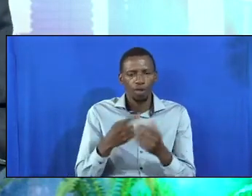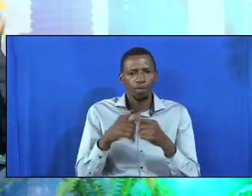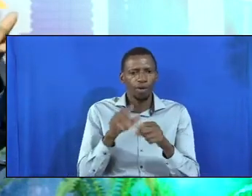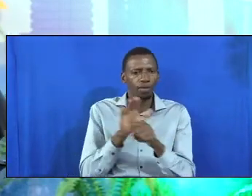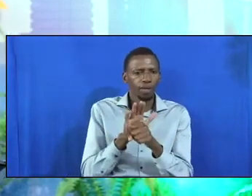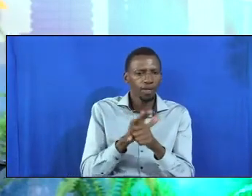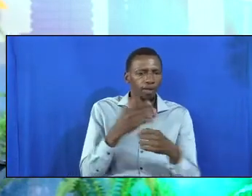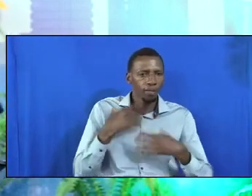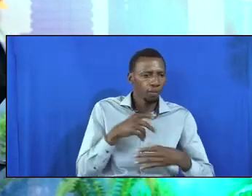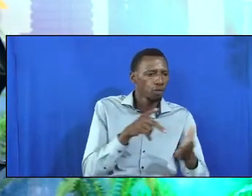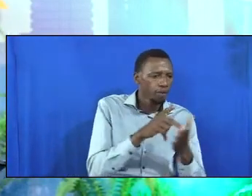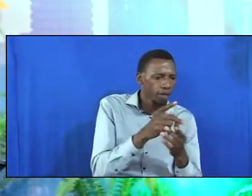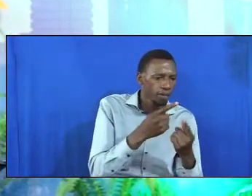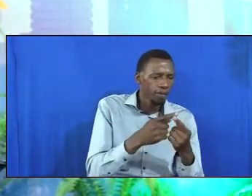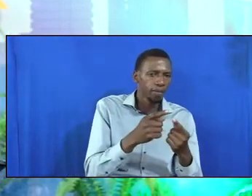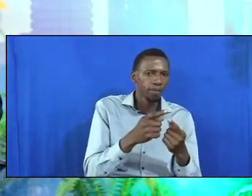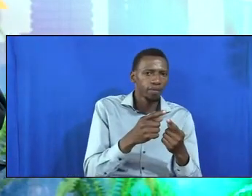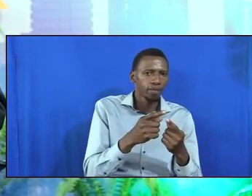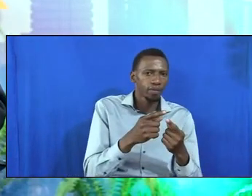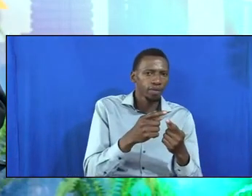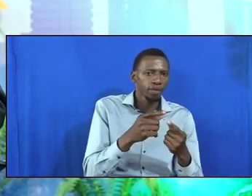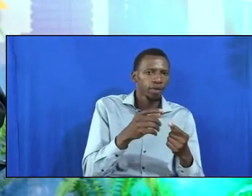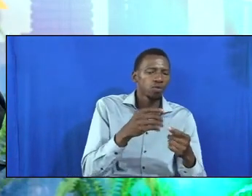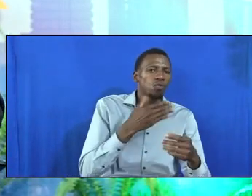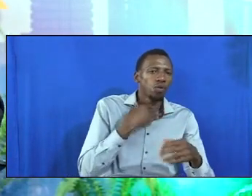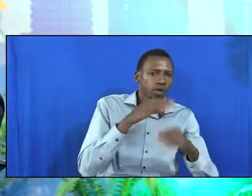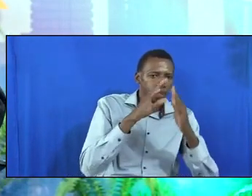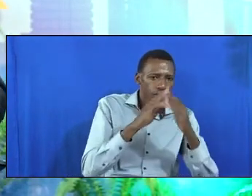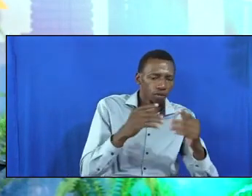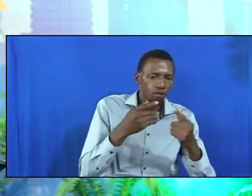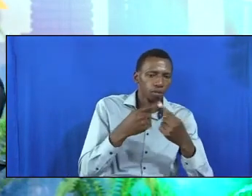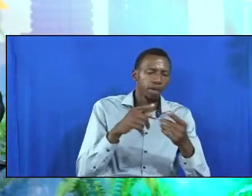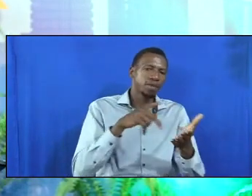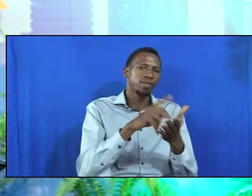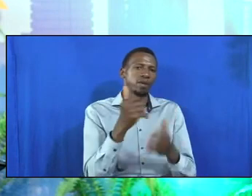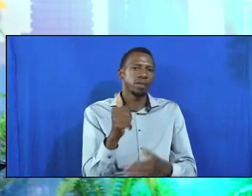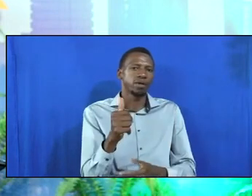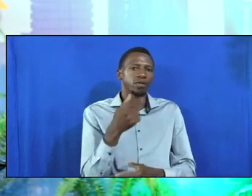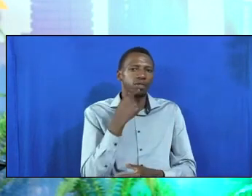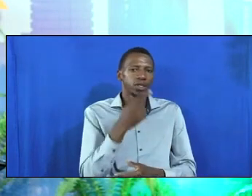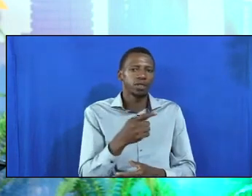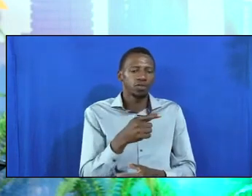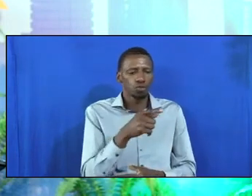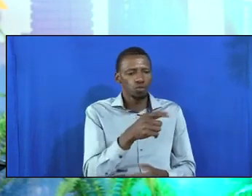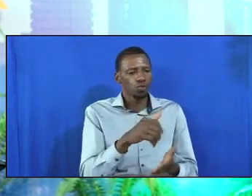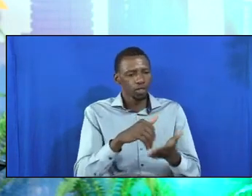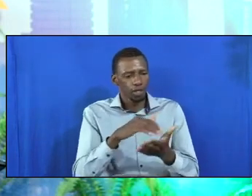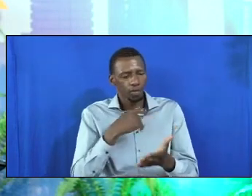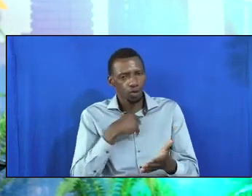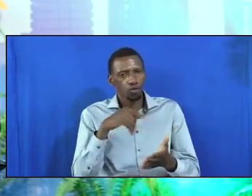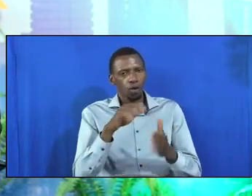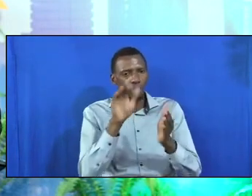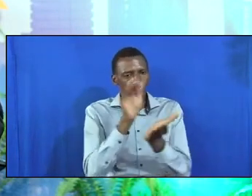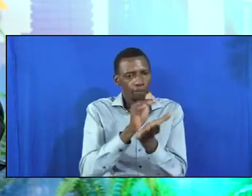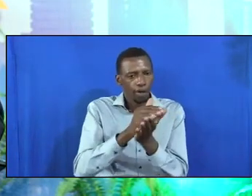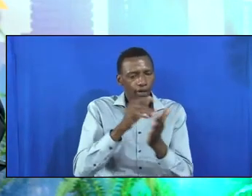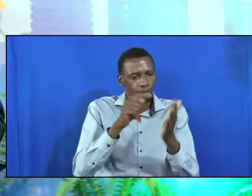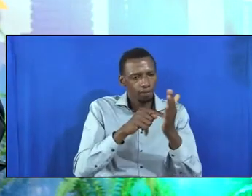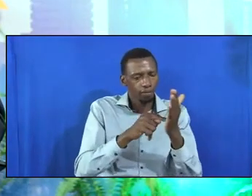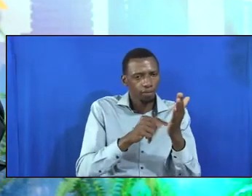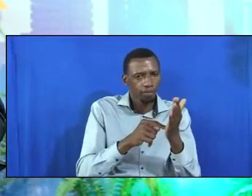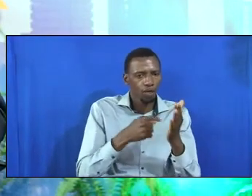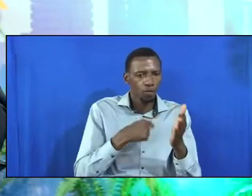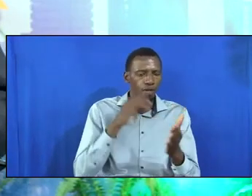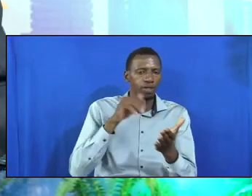him and he said, I want to pay you, so you invoice me so that I can pay you. Sure enough, he did